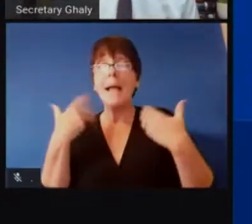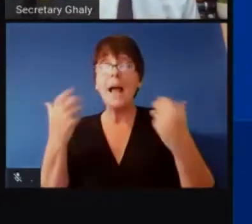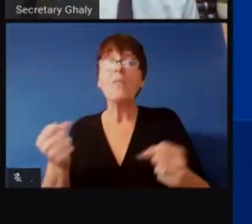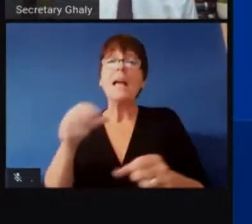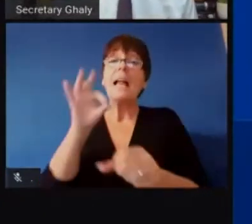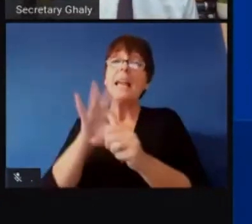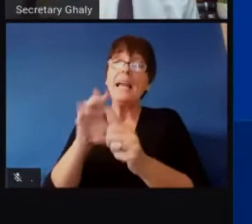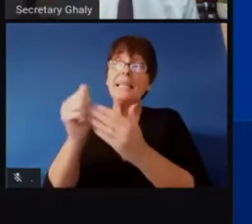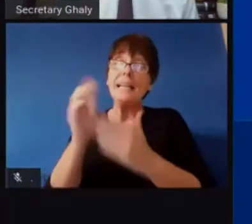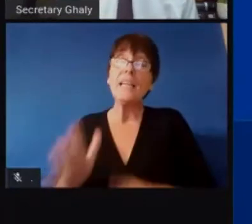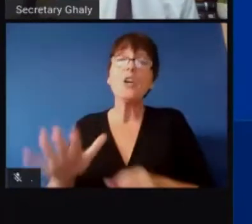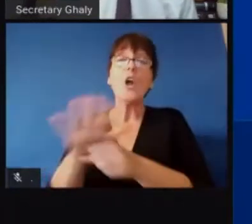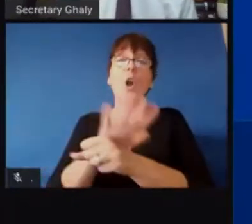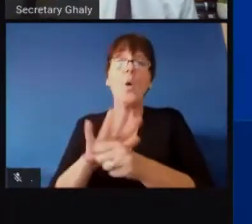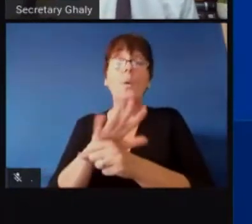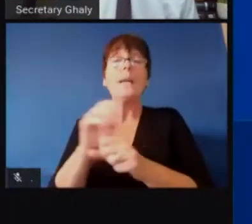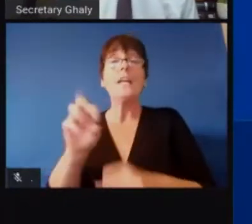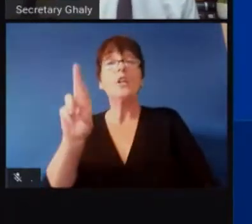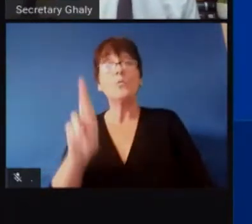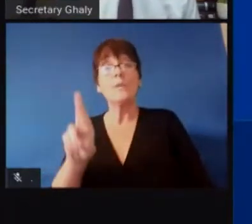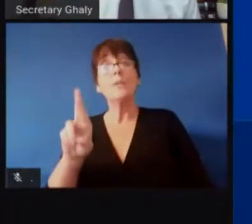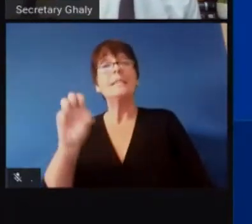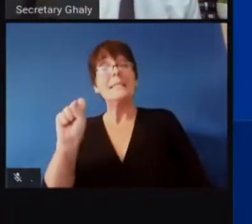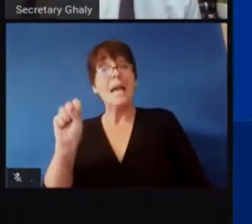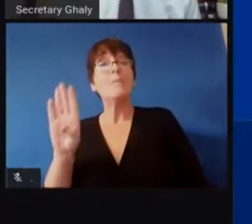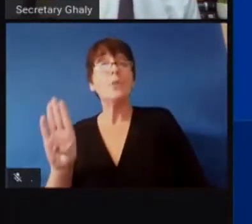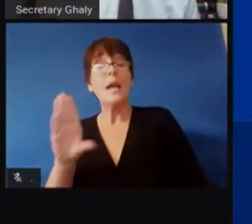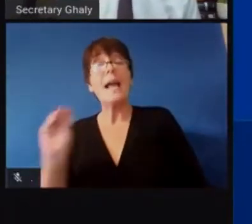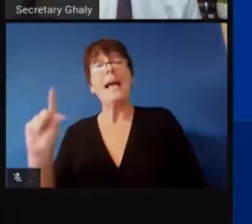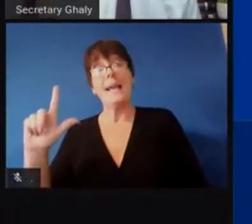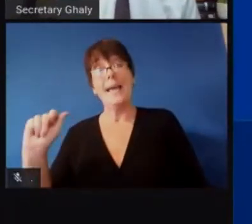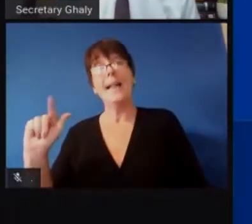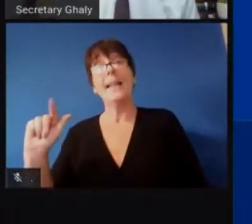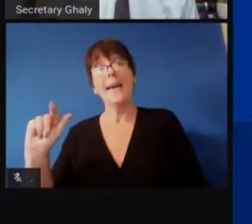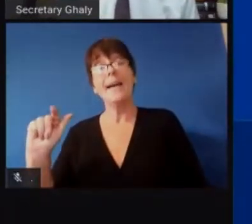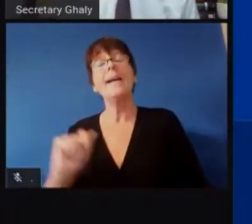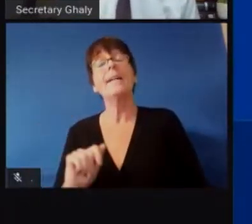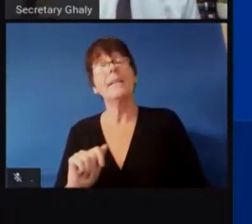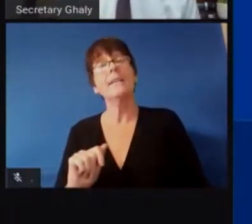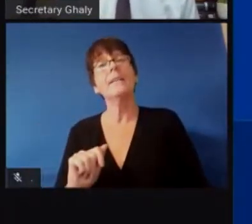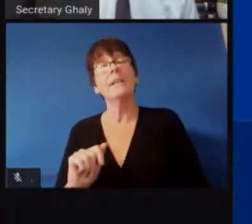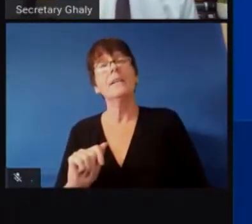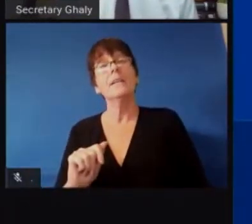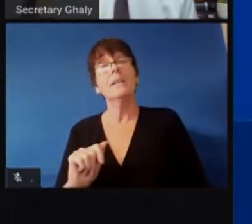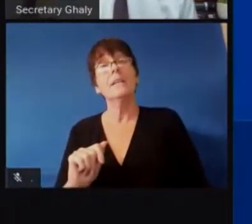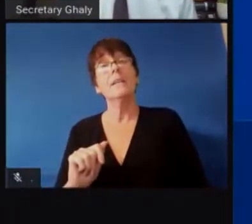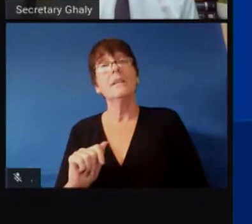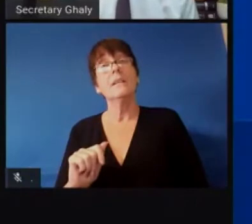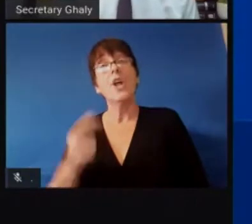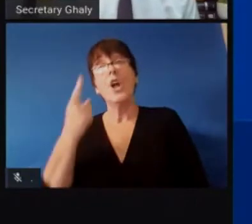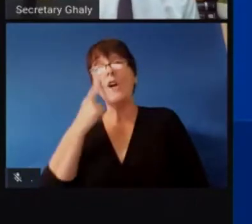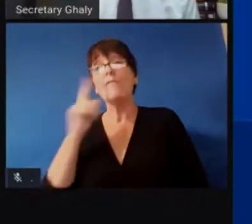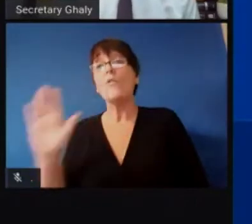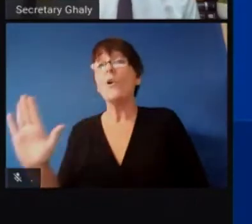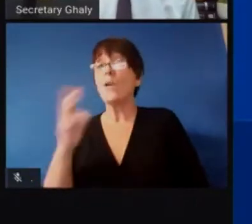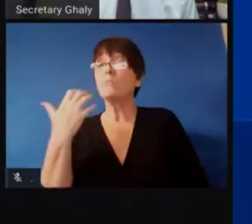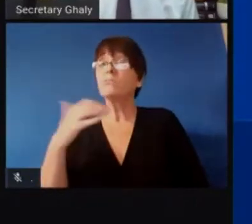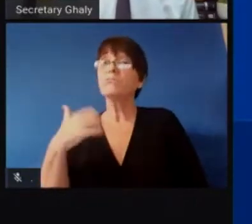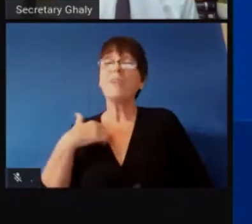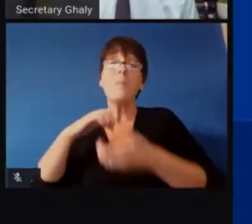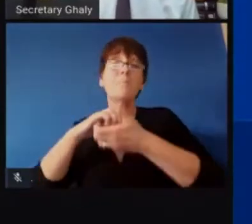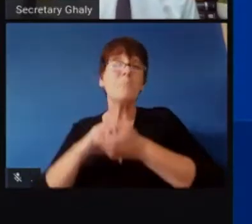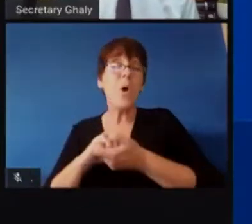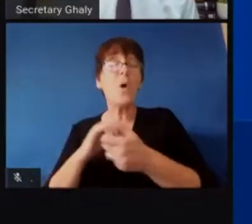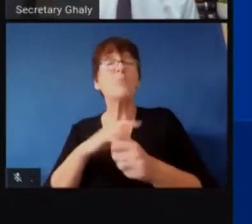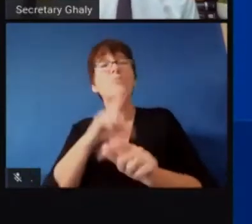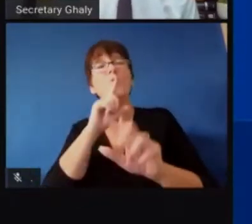leaders locally in Riverside, San Bernardino, and Los Angeles County for the partnership. I'm looking forward